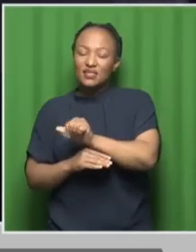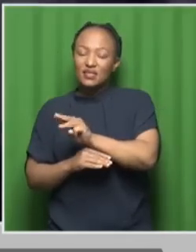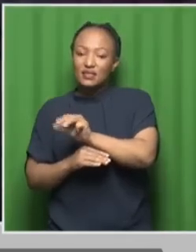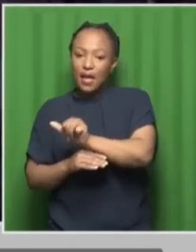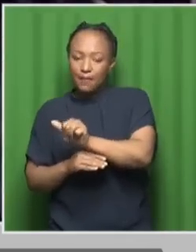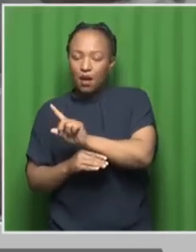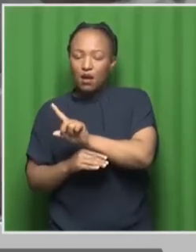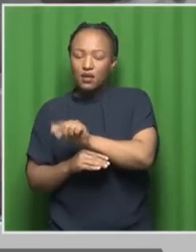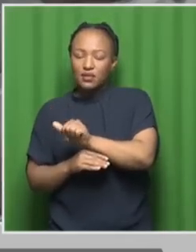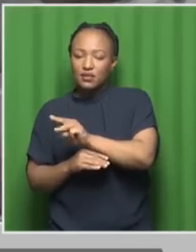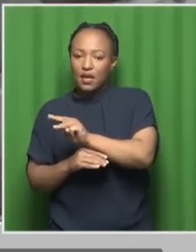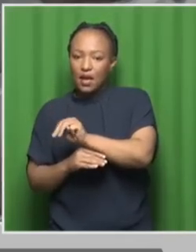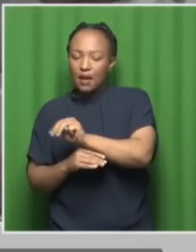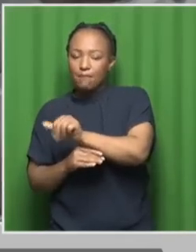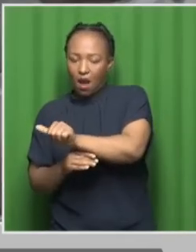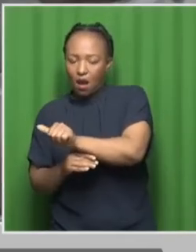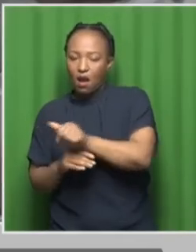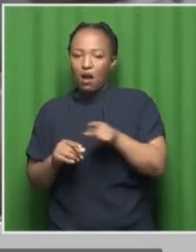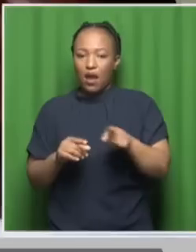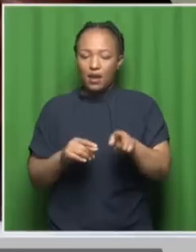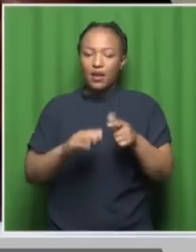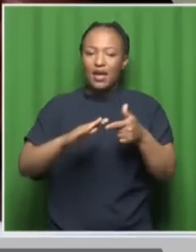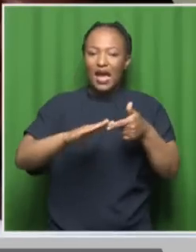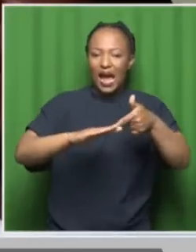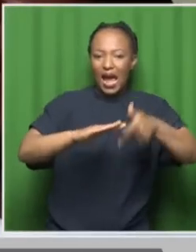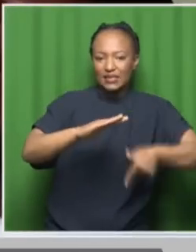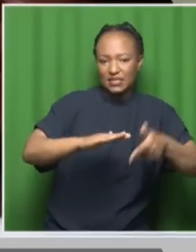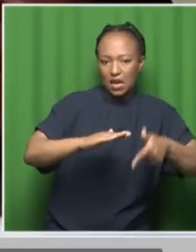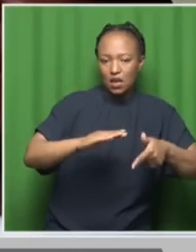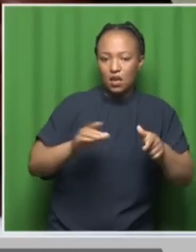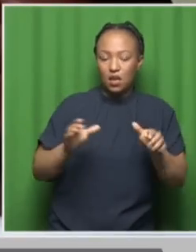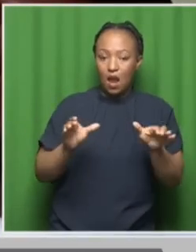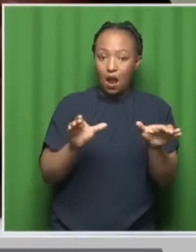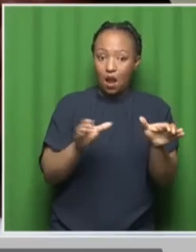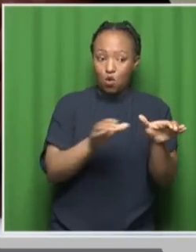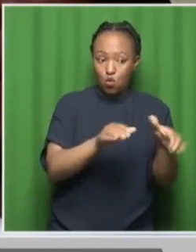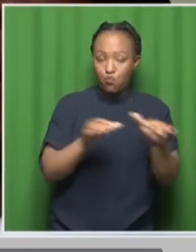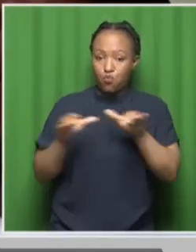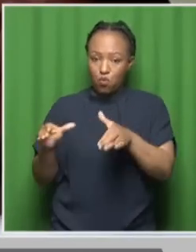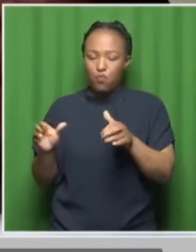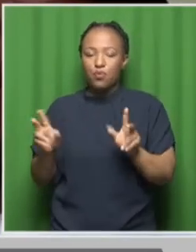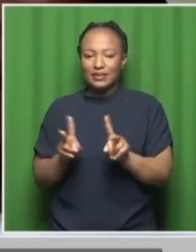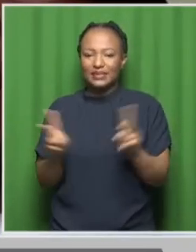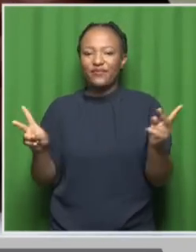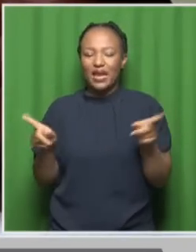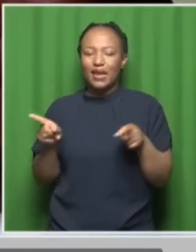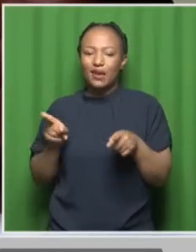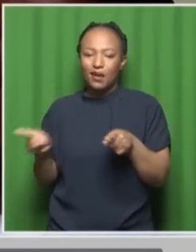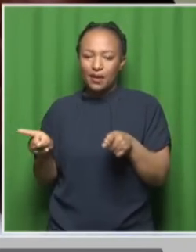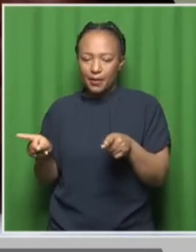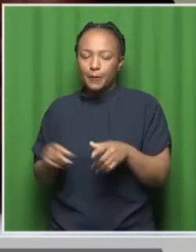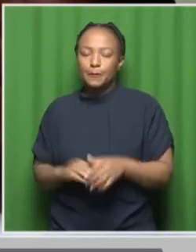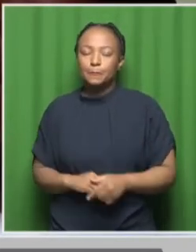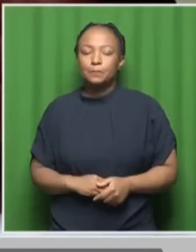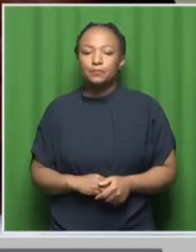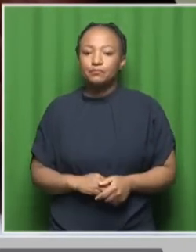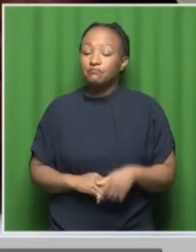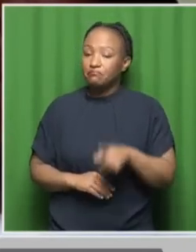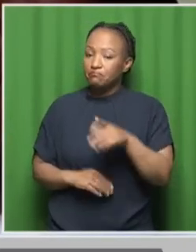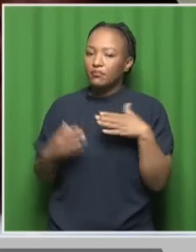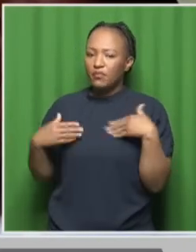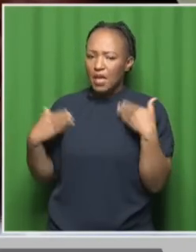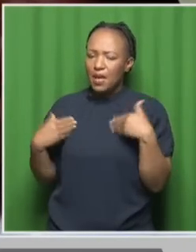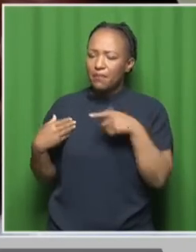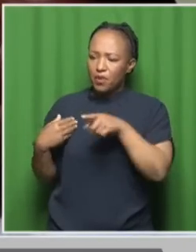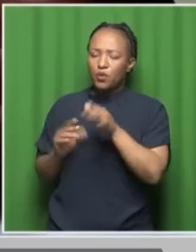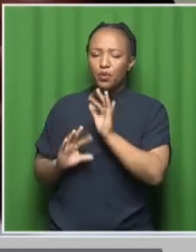difference there, Sakina. And I'm glad you raised that because just in terms of the